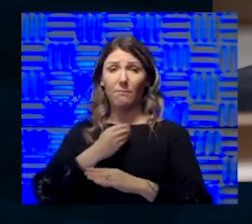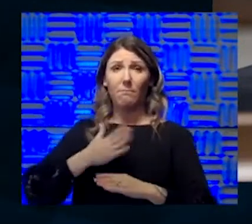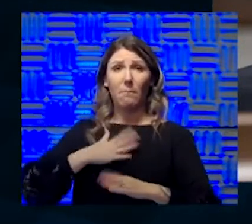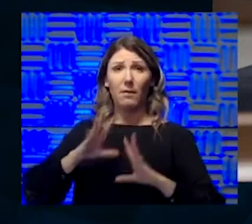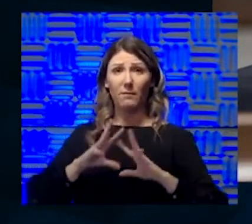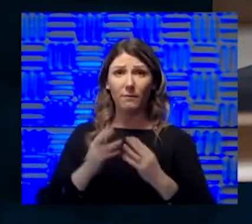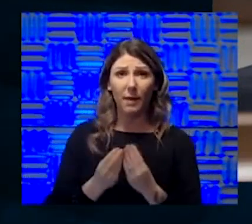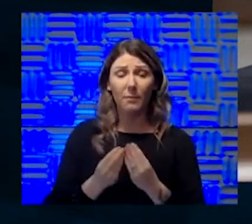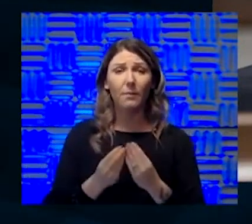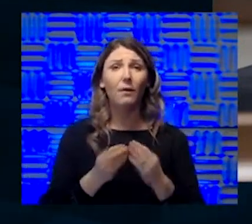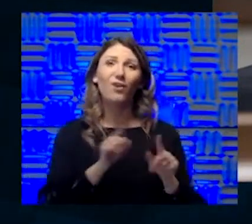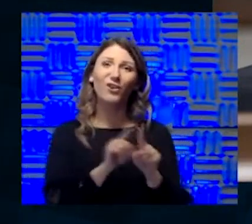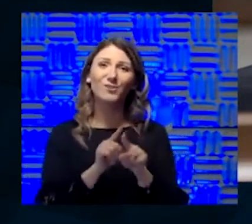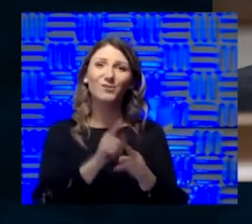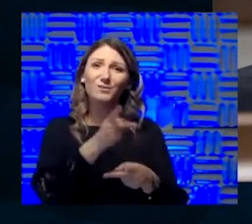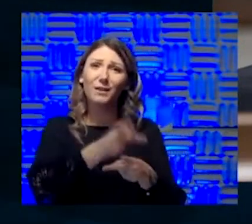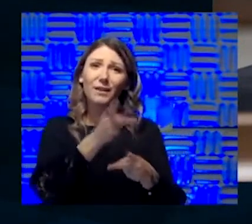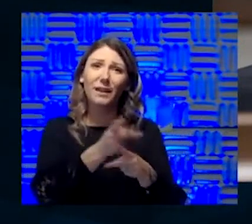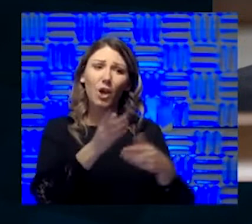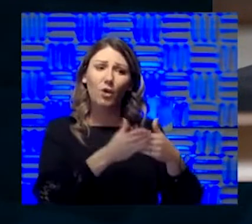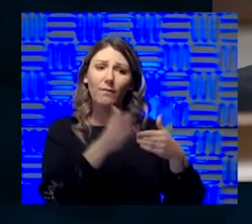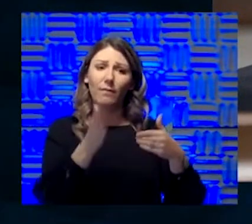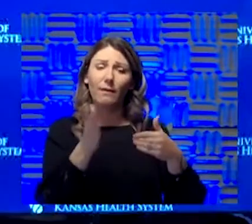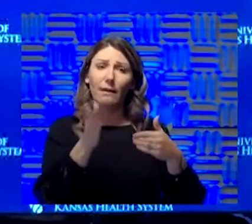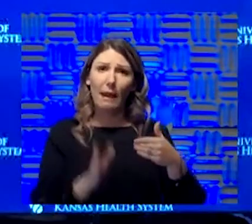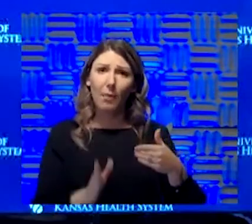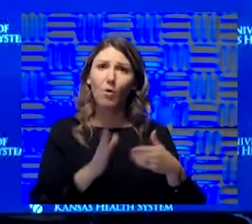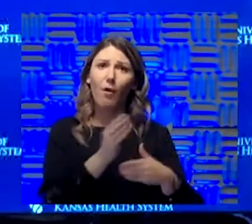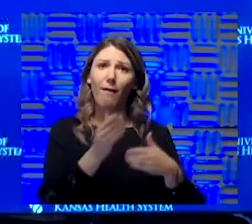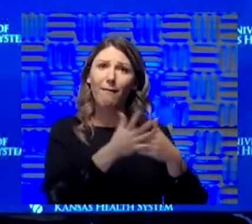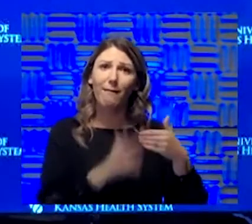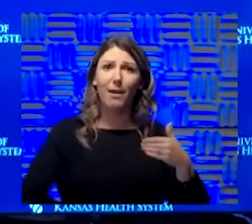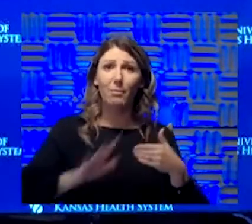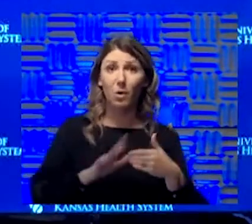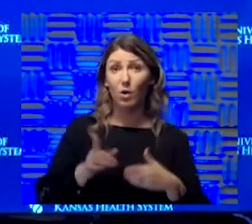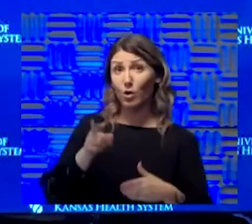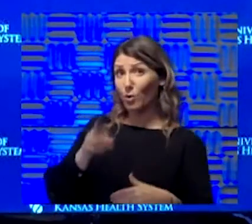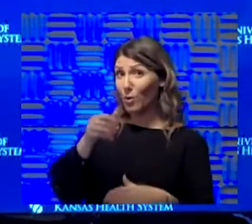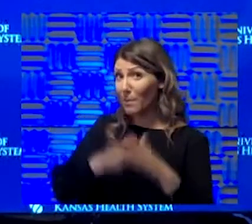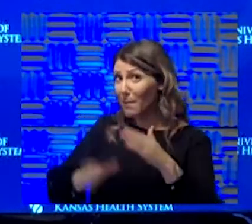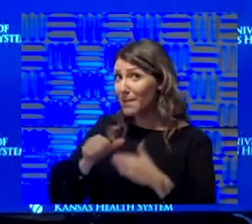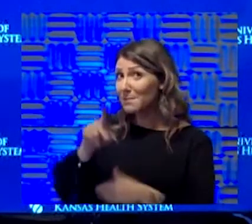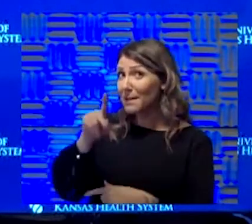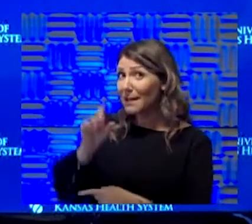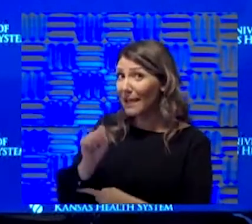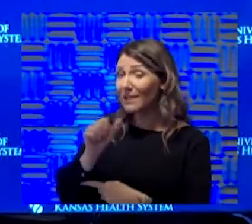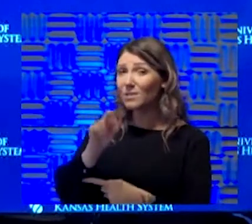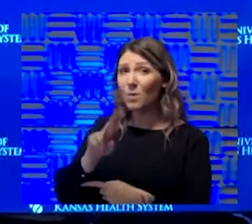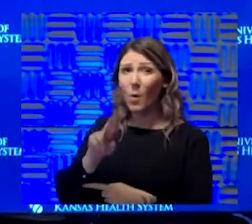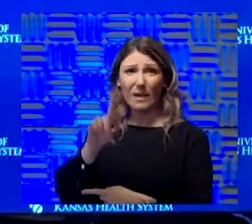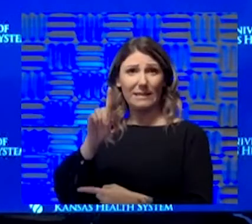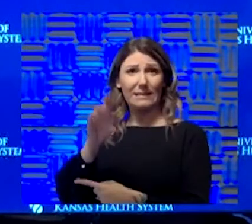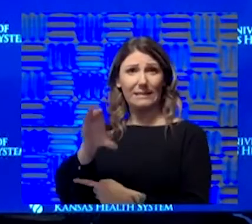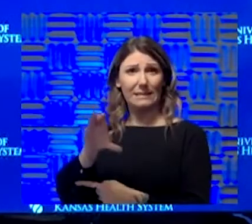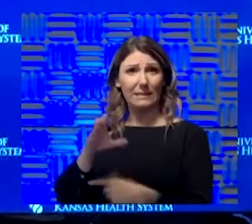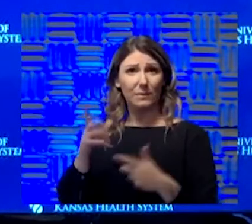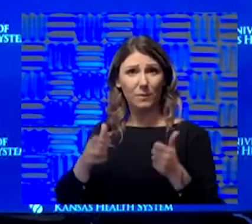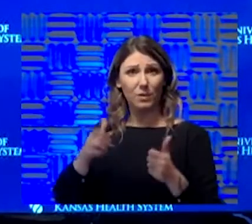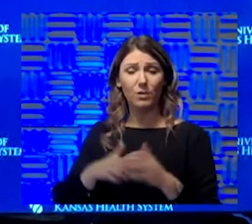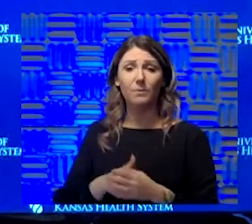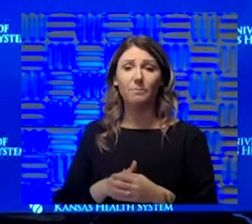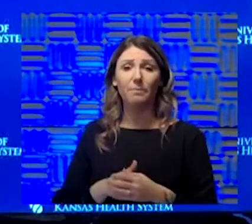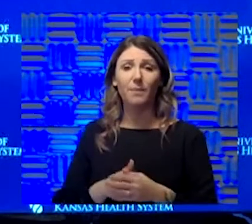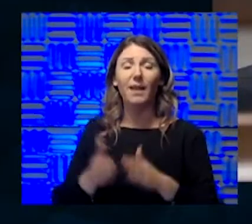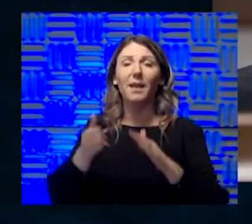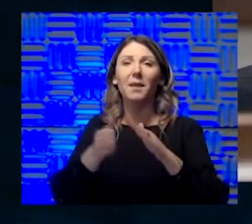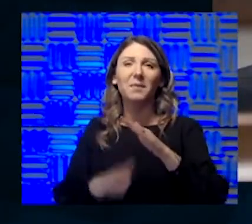of the neighbors in the neighborhood. You bet. Are you in the basement in Kansas, or do you have to still be in D.C.? I'm in the